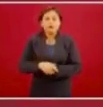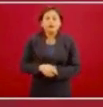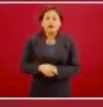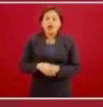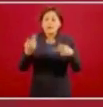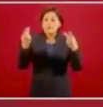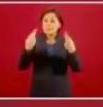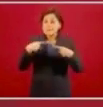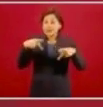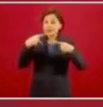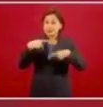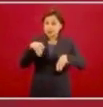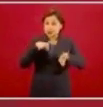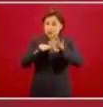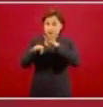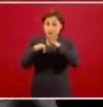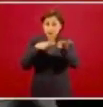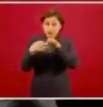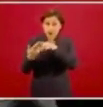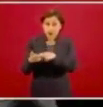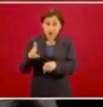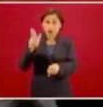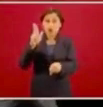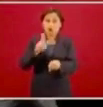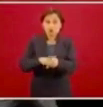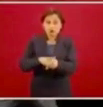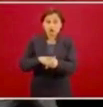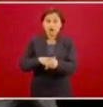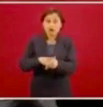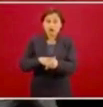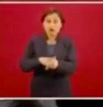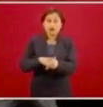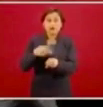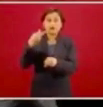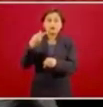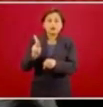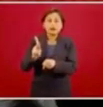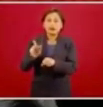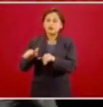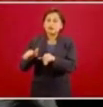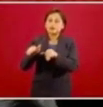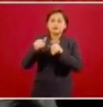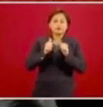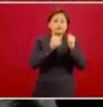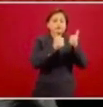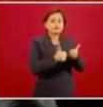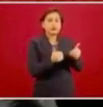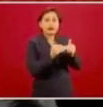we did establish that the preventive